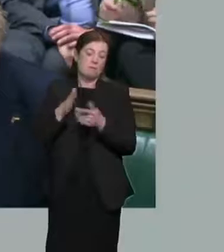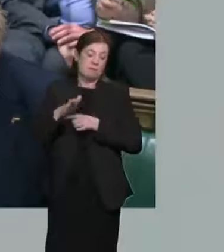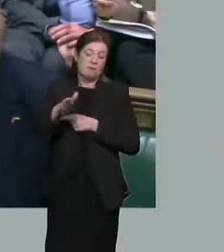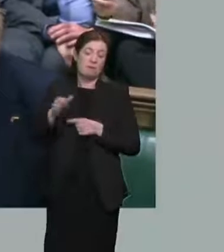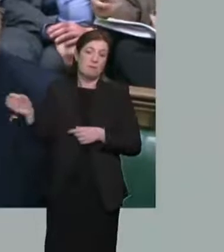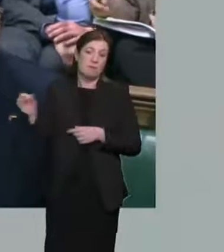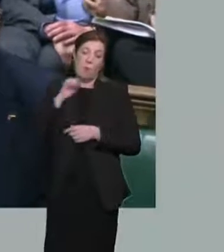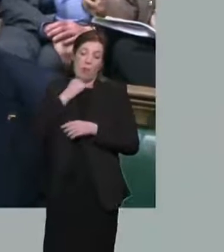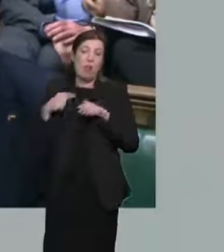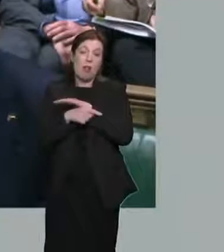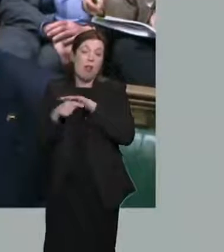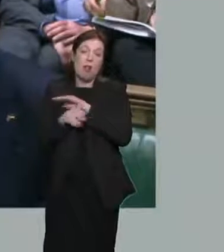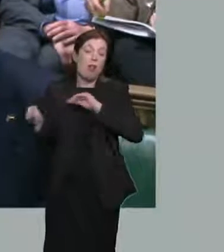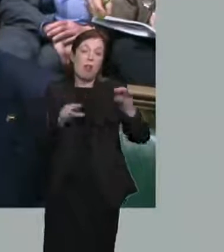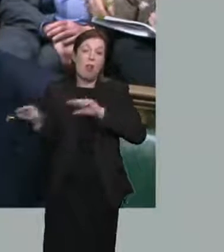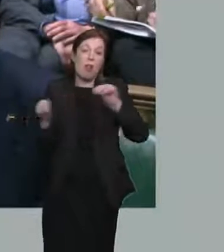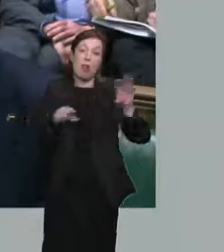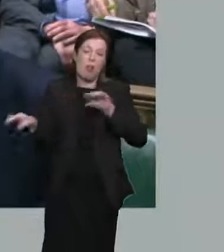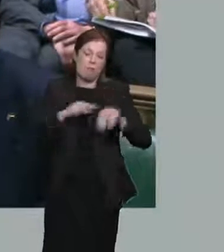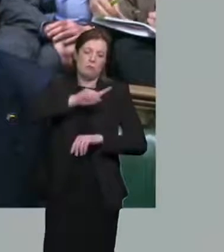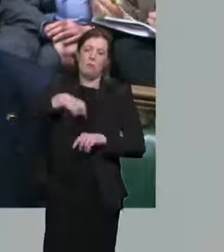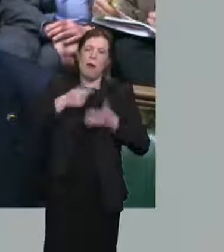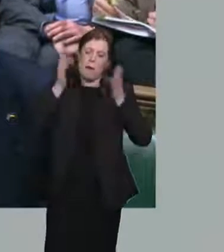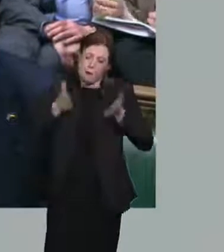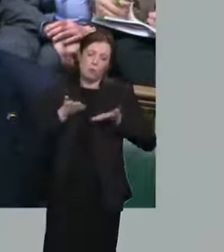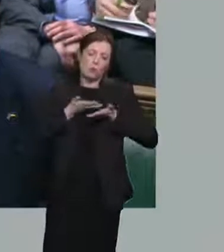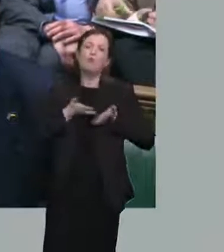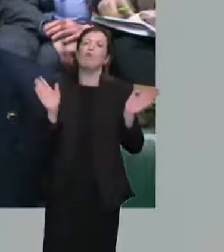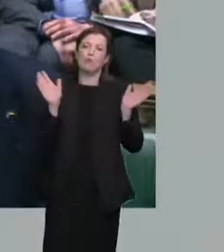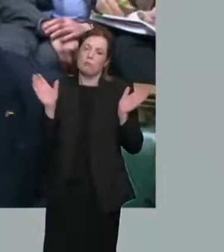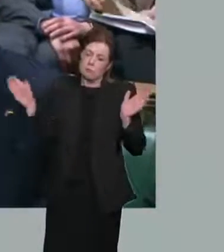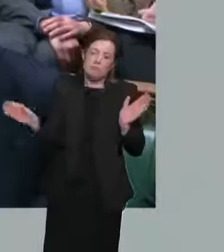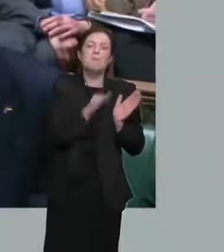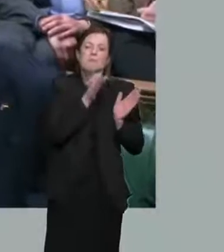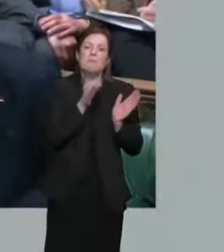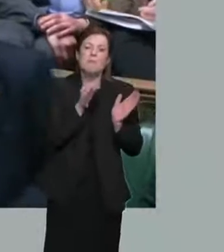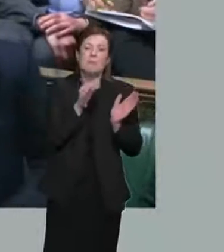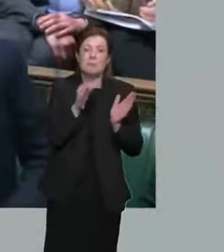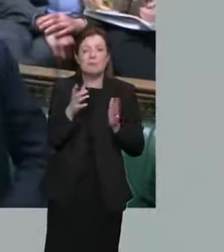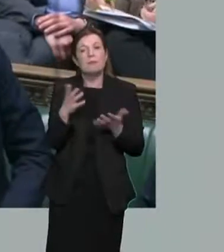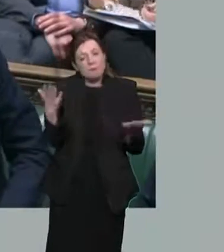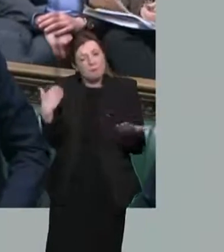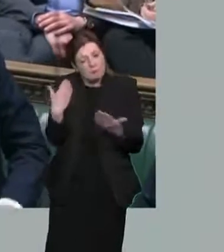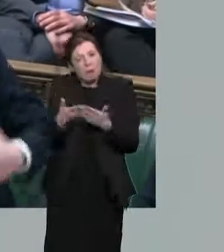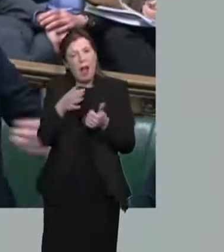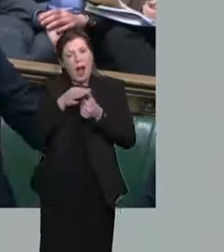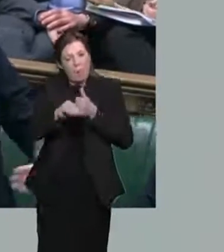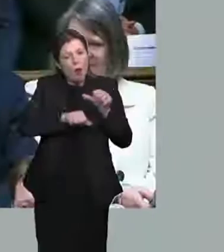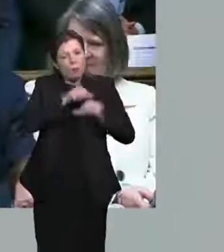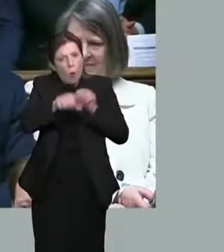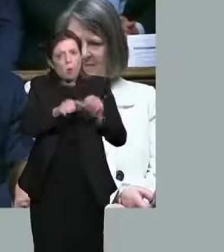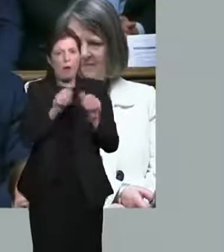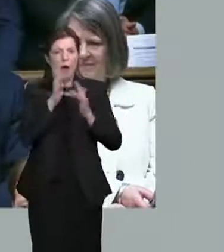right that the instincts of this country are to be as generous as possible, and that's why we've made sure that applications can now be